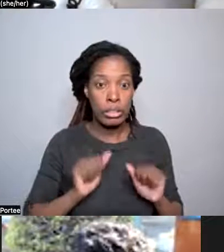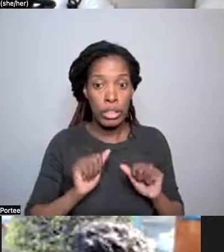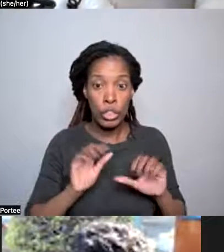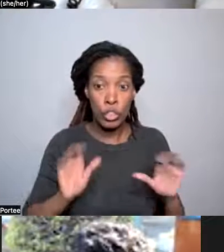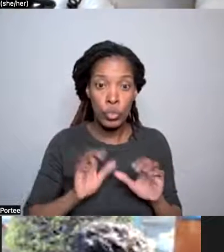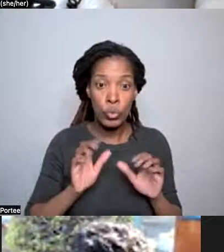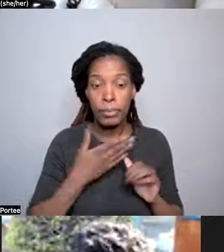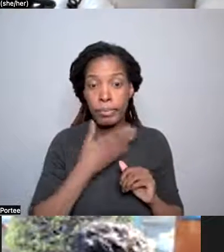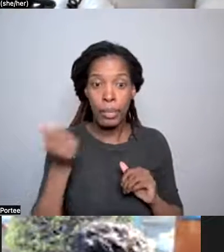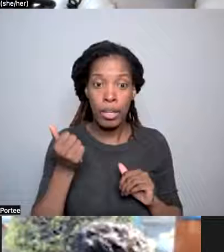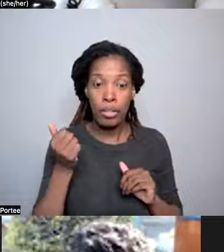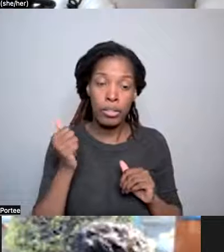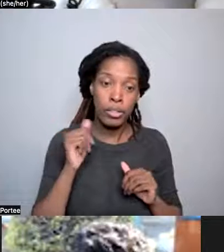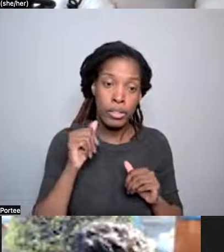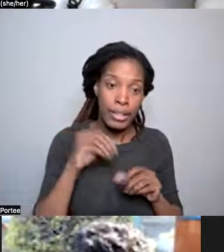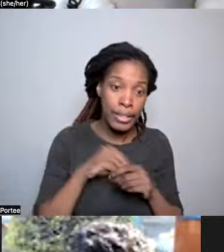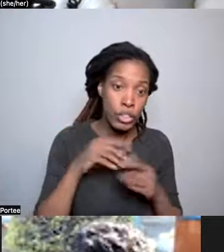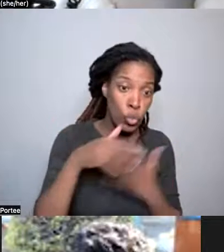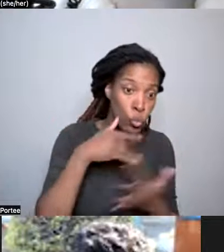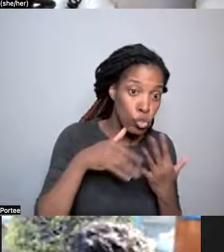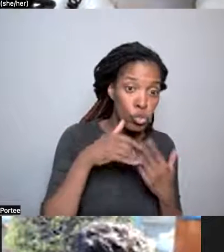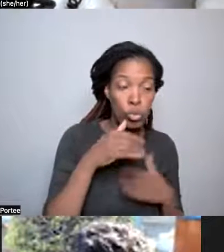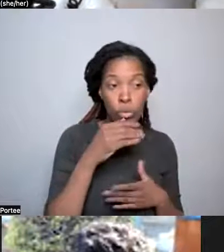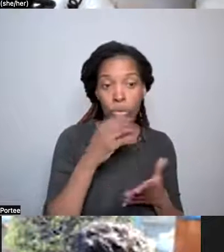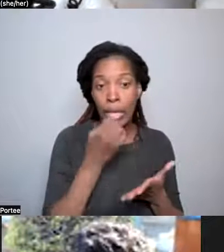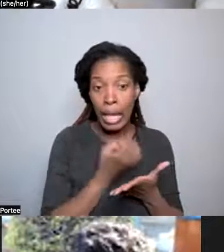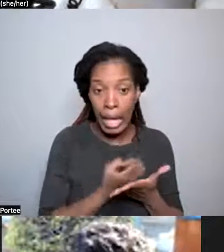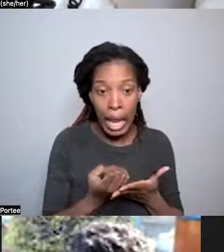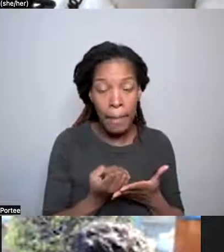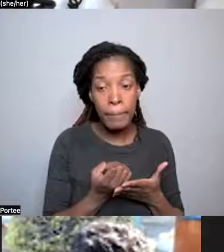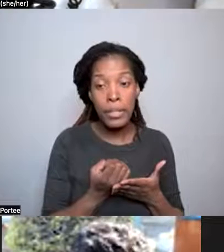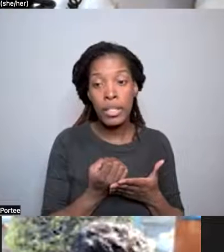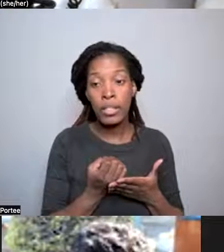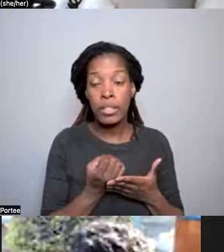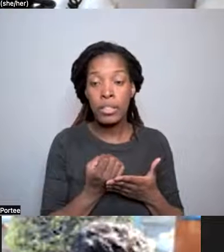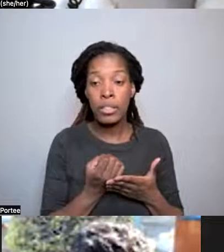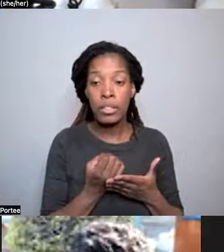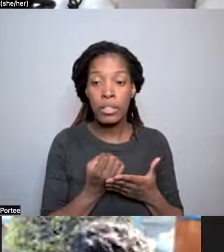the social, economic, and